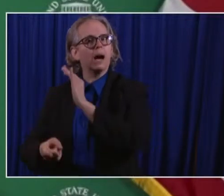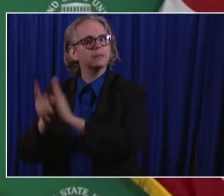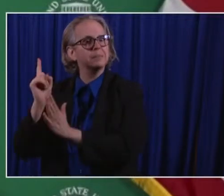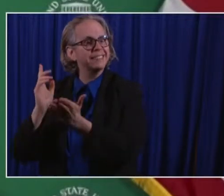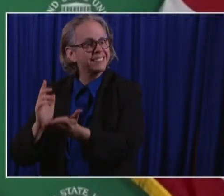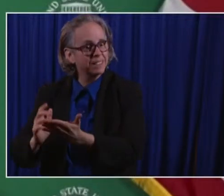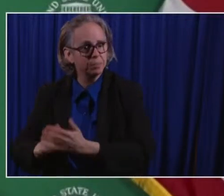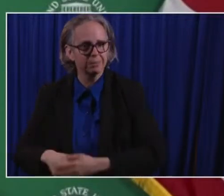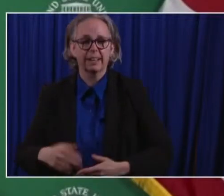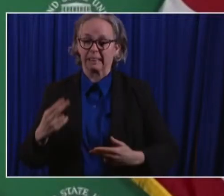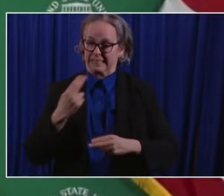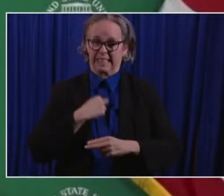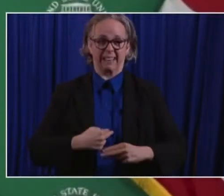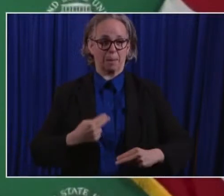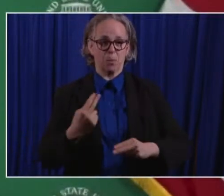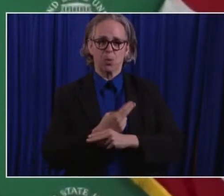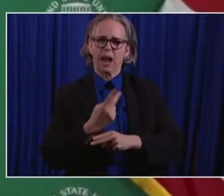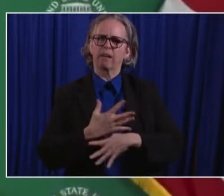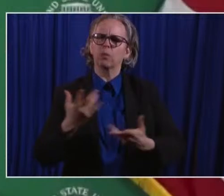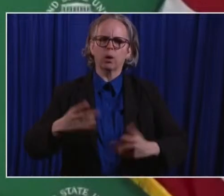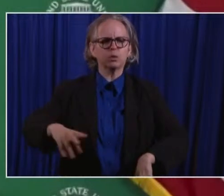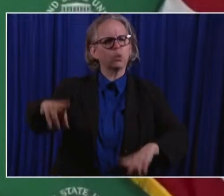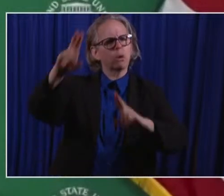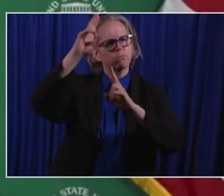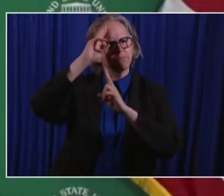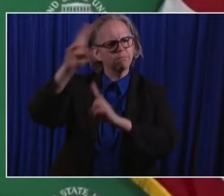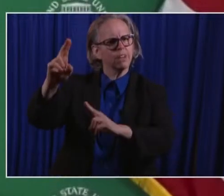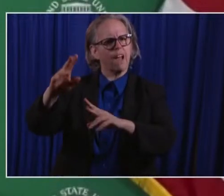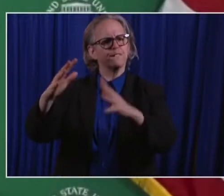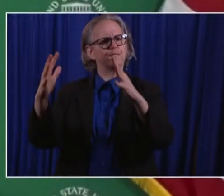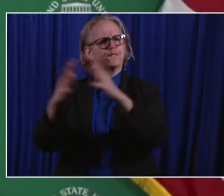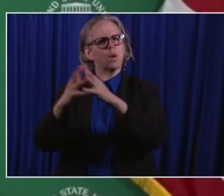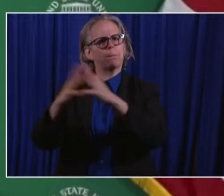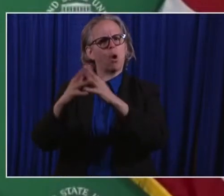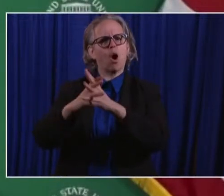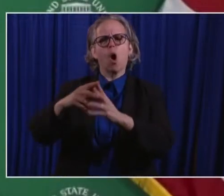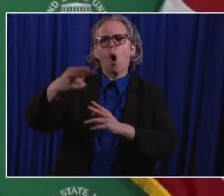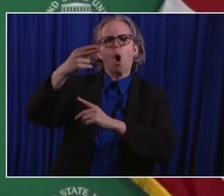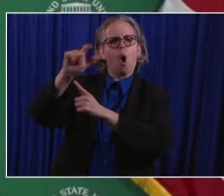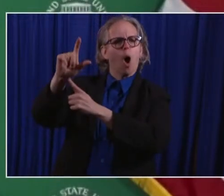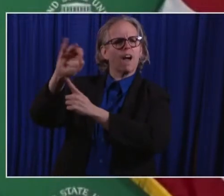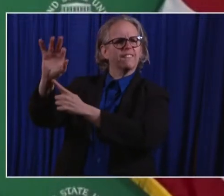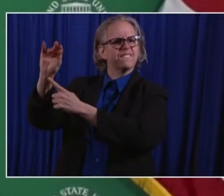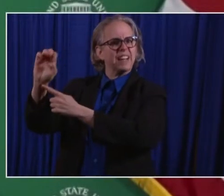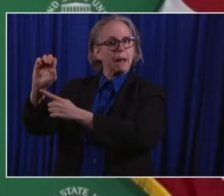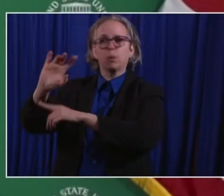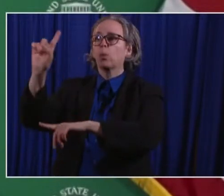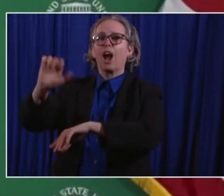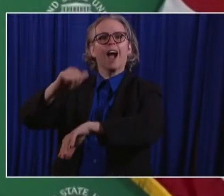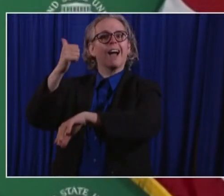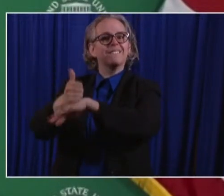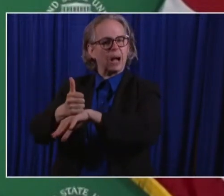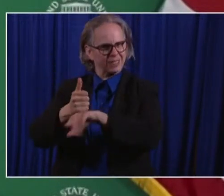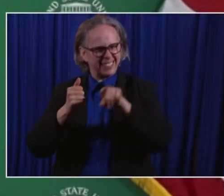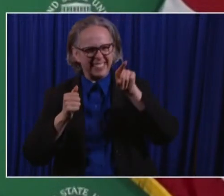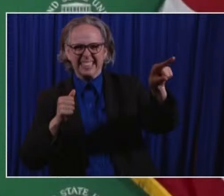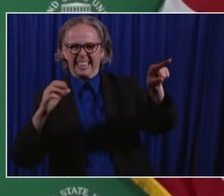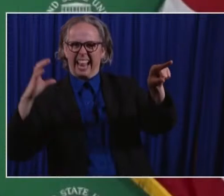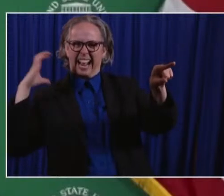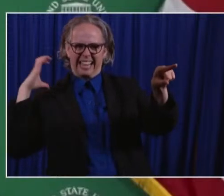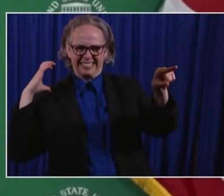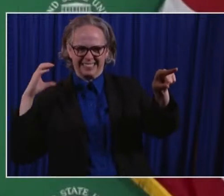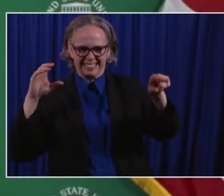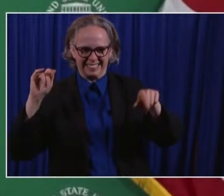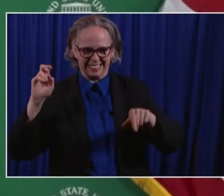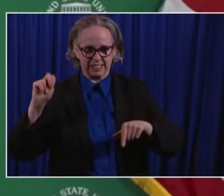Hall of Fame, of course, in Canton. And I'm doing that because in 2 days, the NFL draft comes right here to